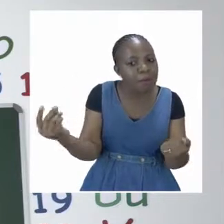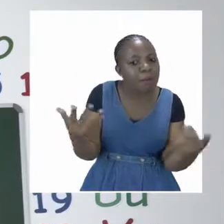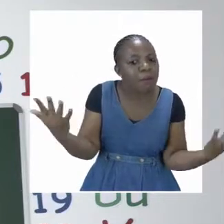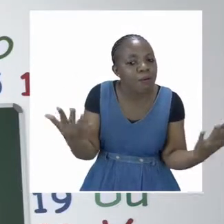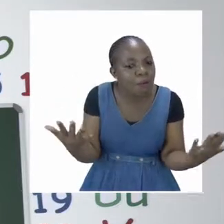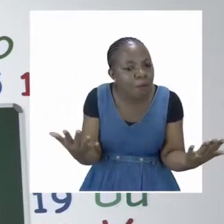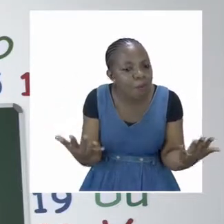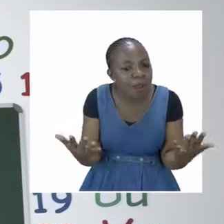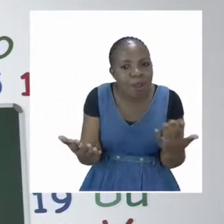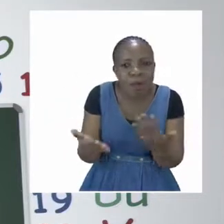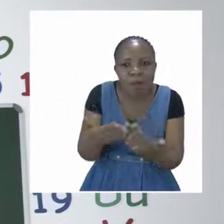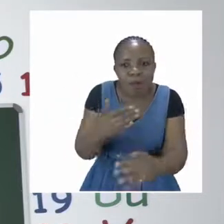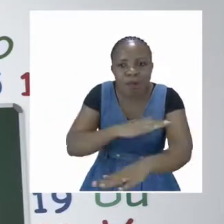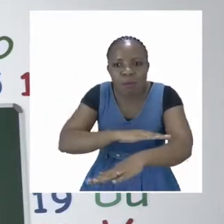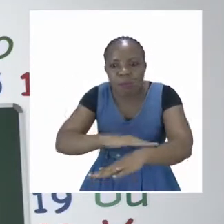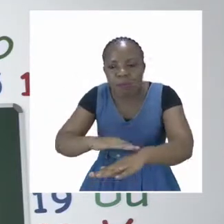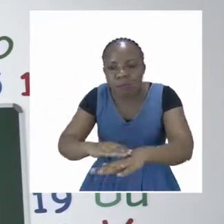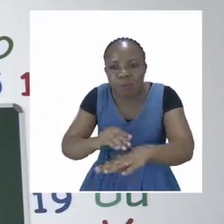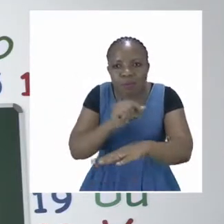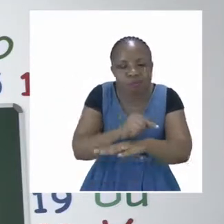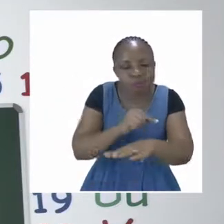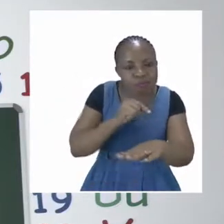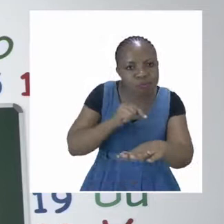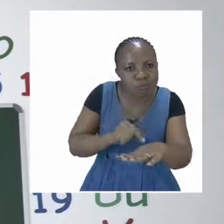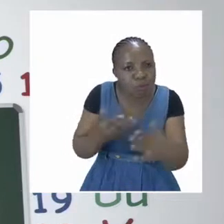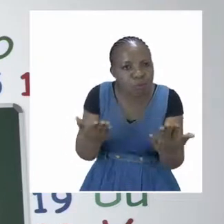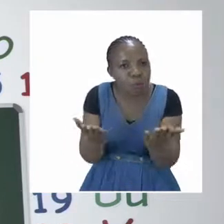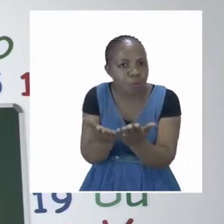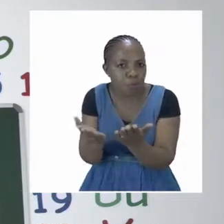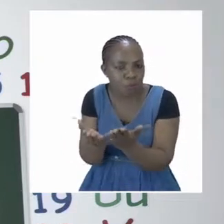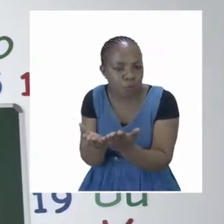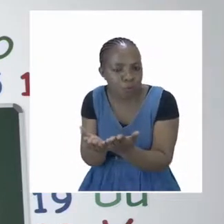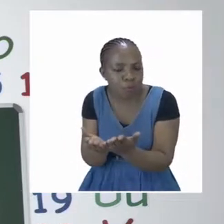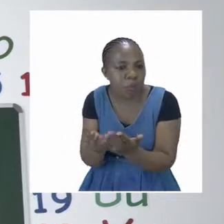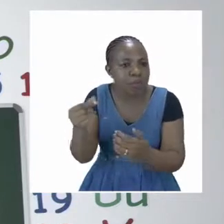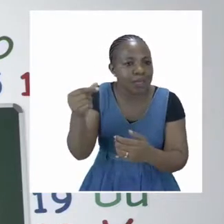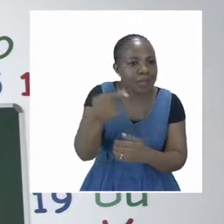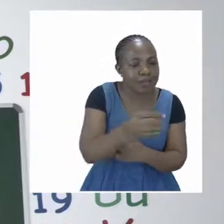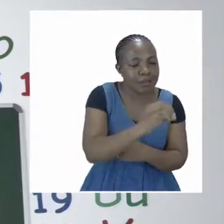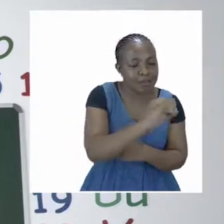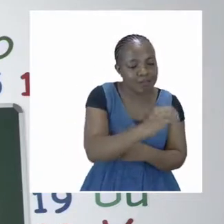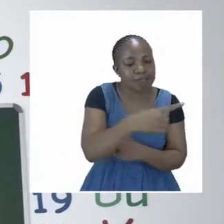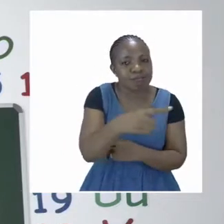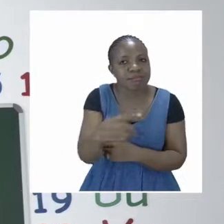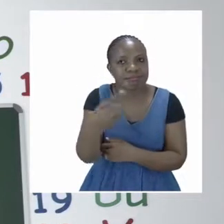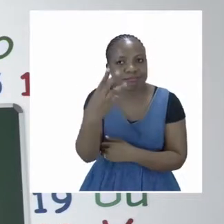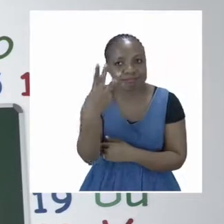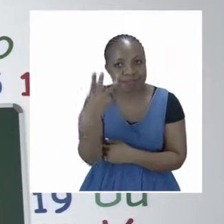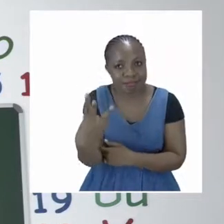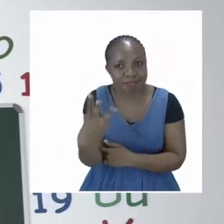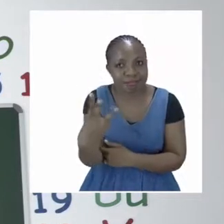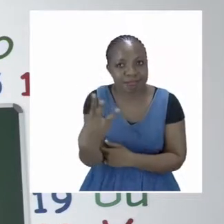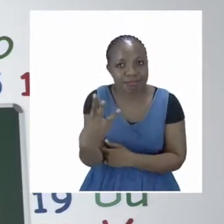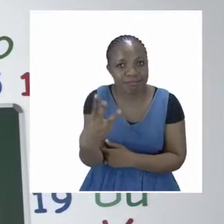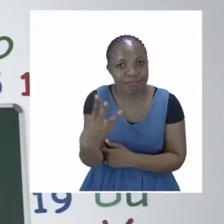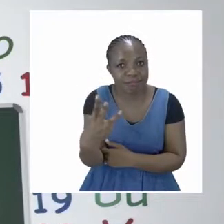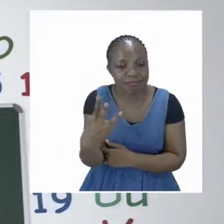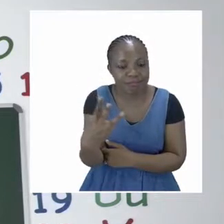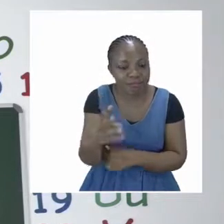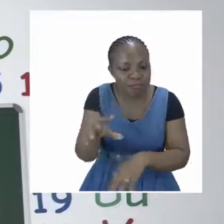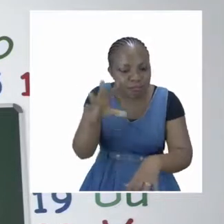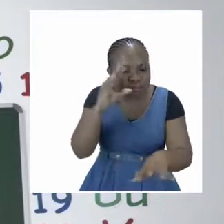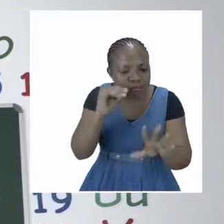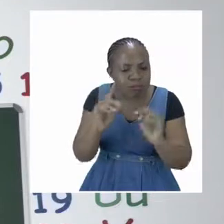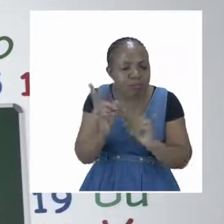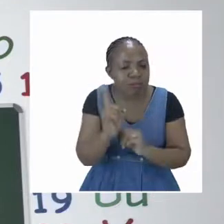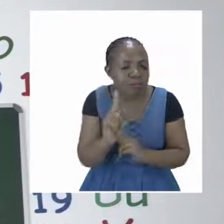to Thursday for pre-primary up until grade 3. The lessons are for listening